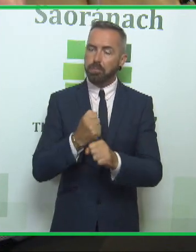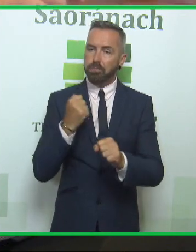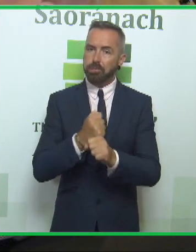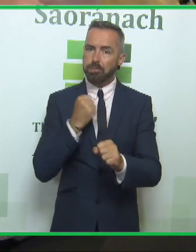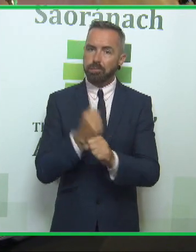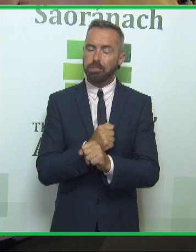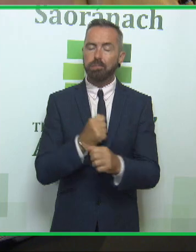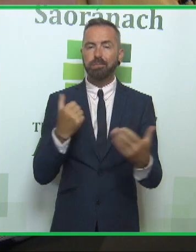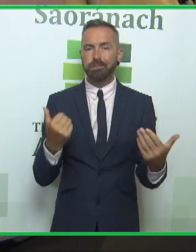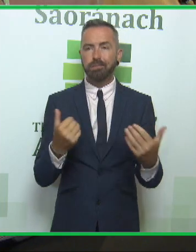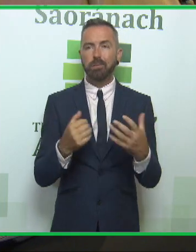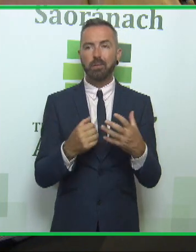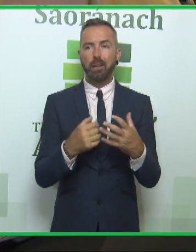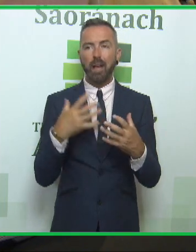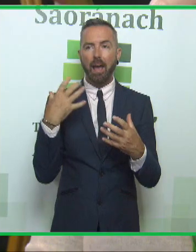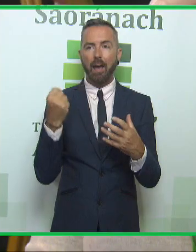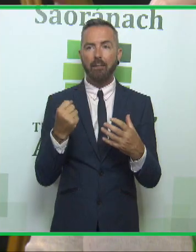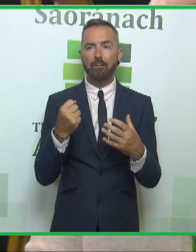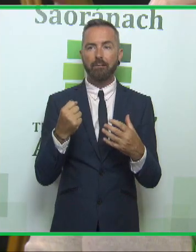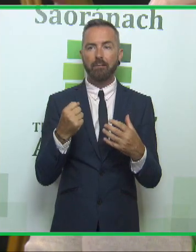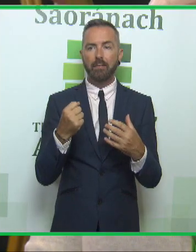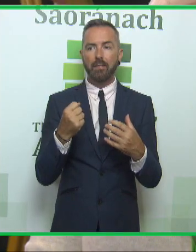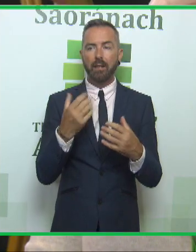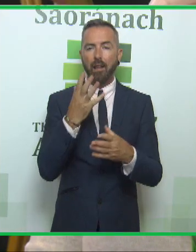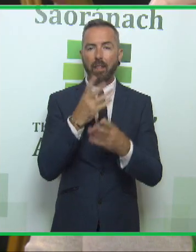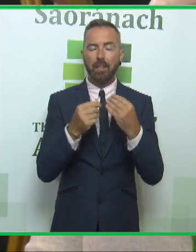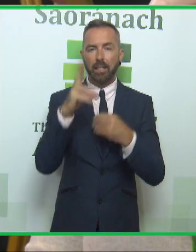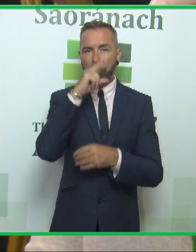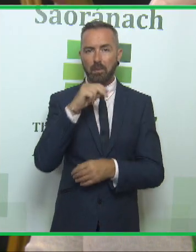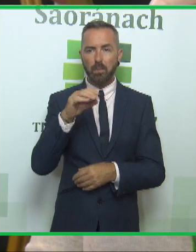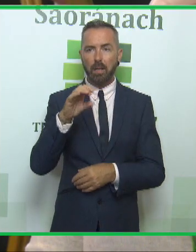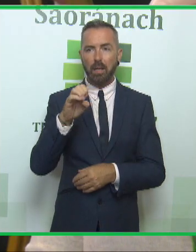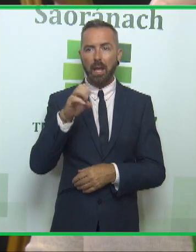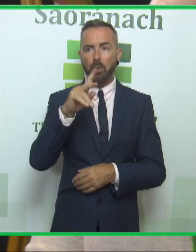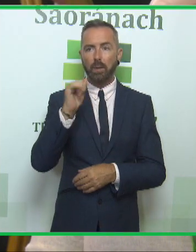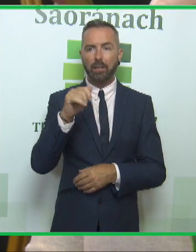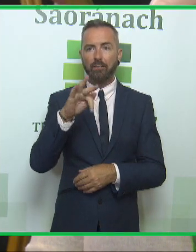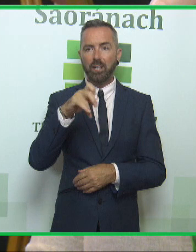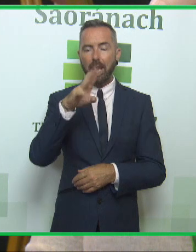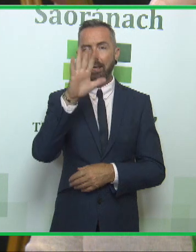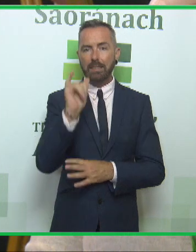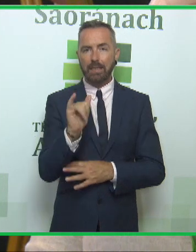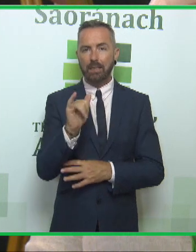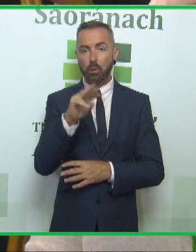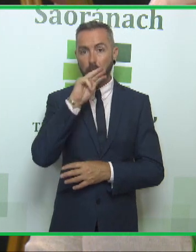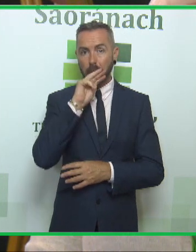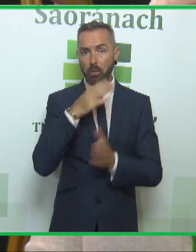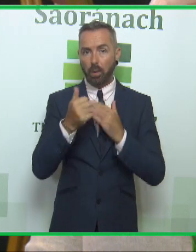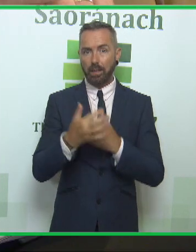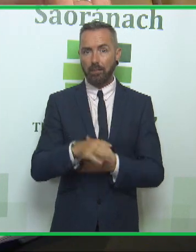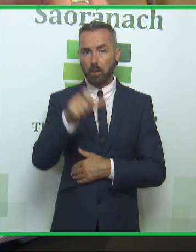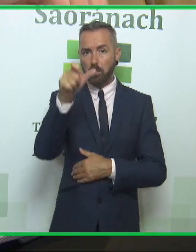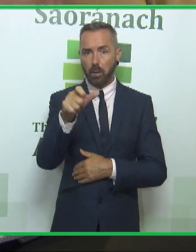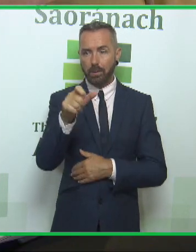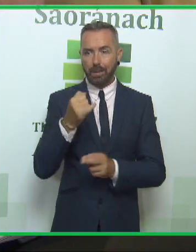takes, there's a phenomenon called equifinality. And in that what that means is that if you put somebody in the right environment, with